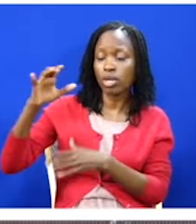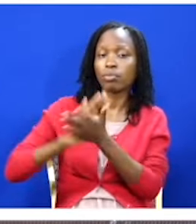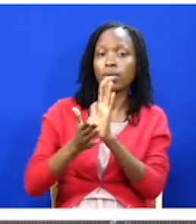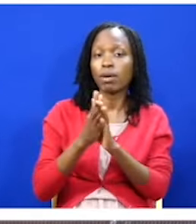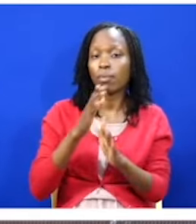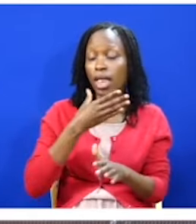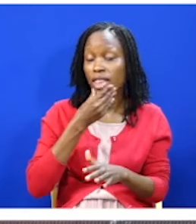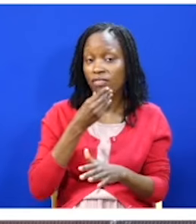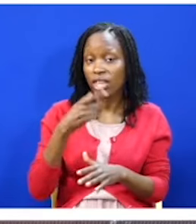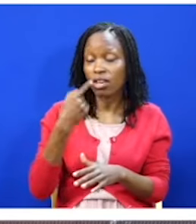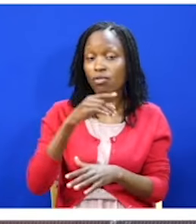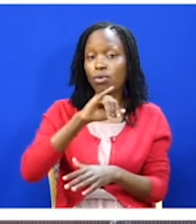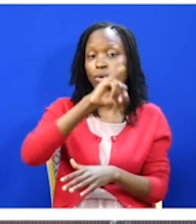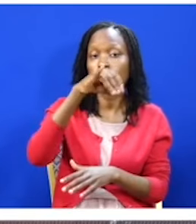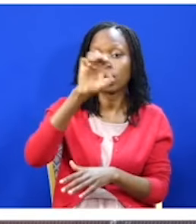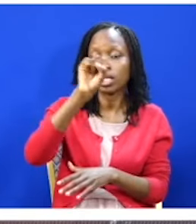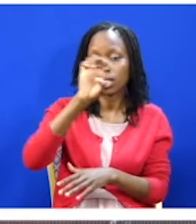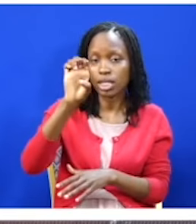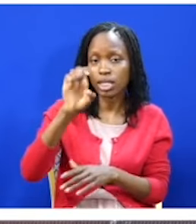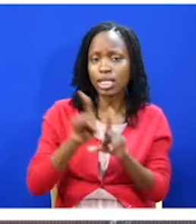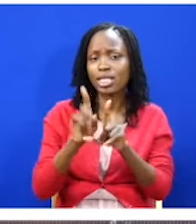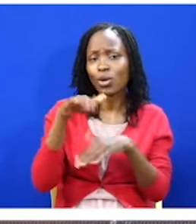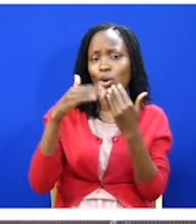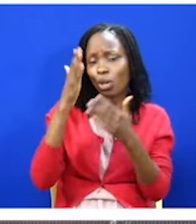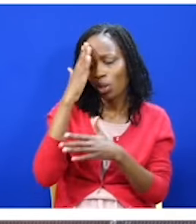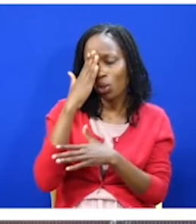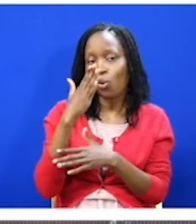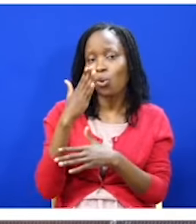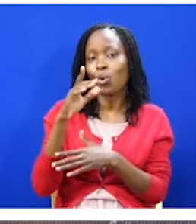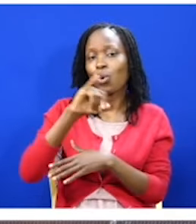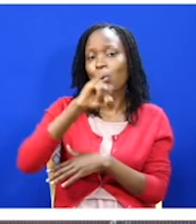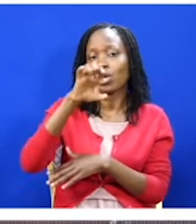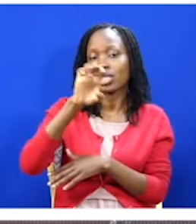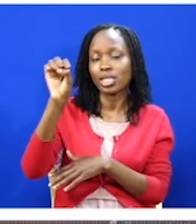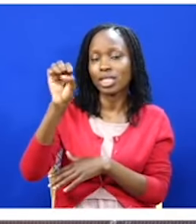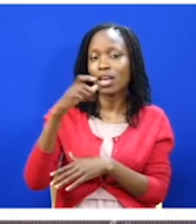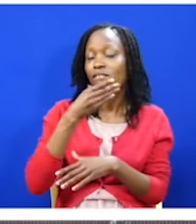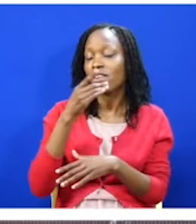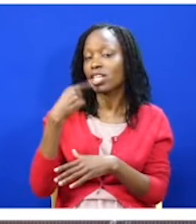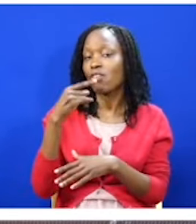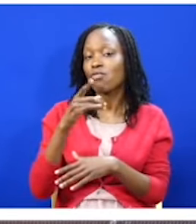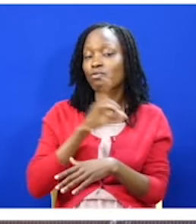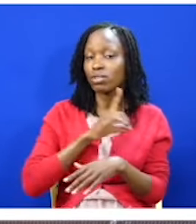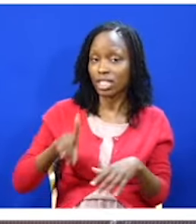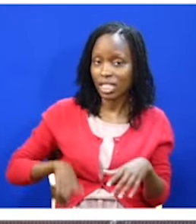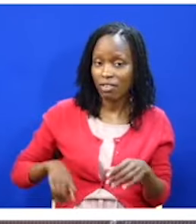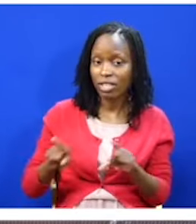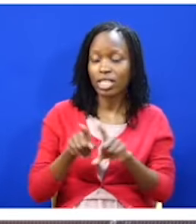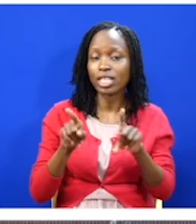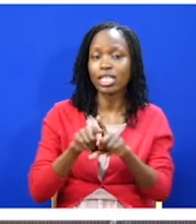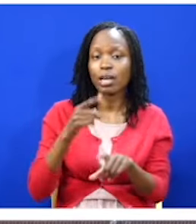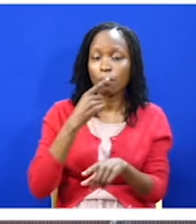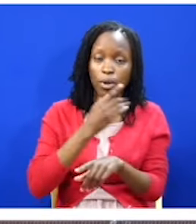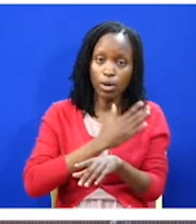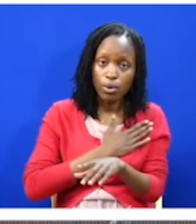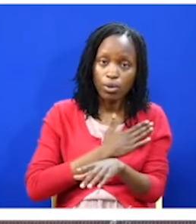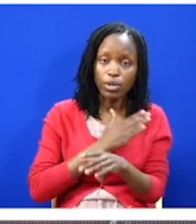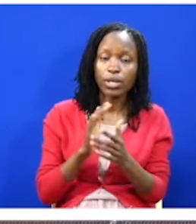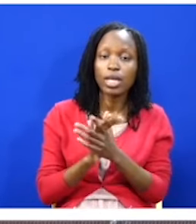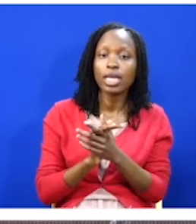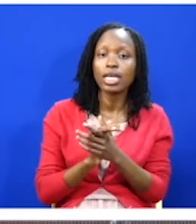of Jesse. And we all know that Jesse was the father of King David. So Ruth was actually King